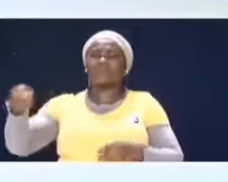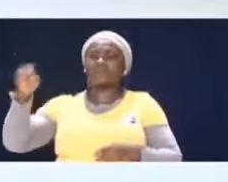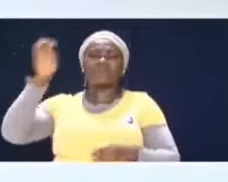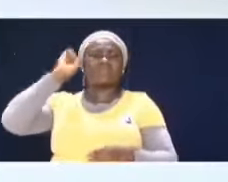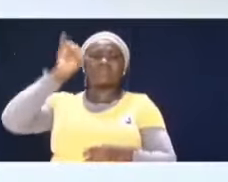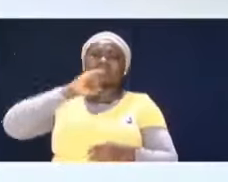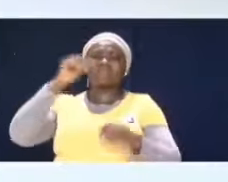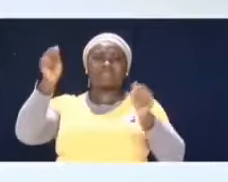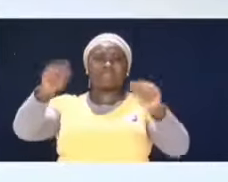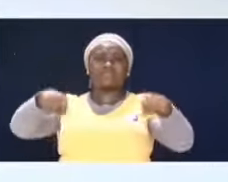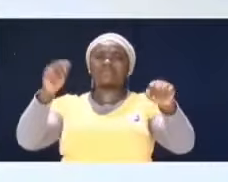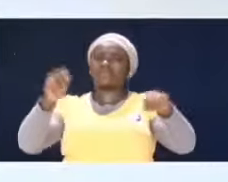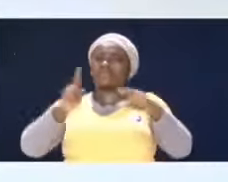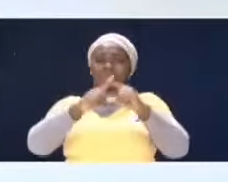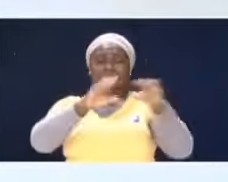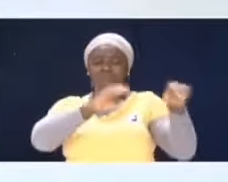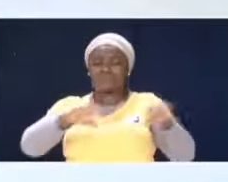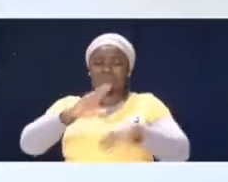able.